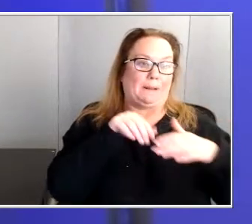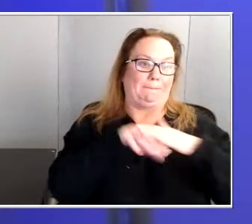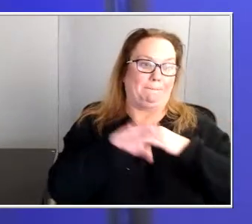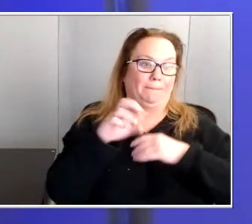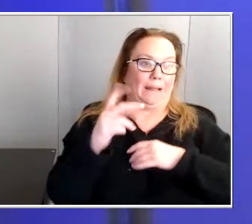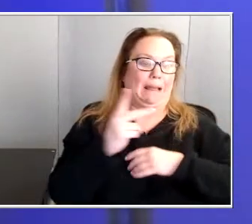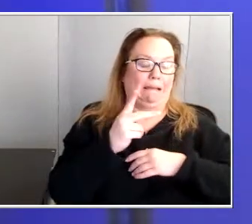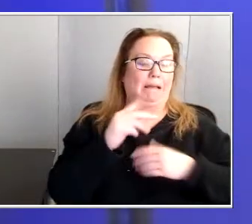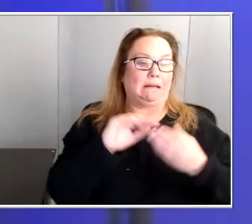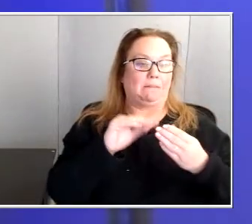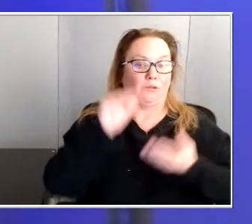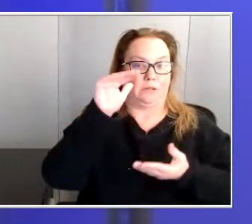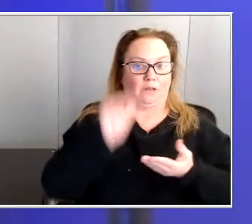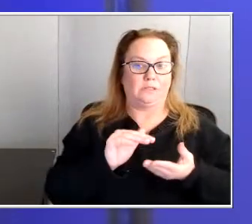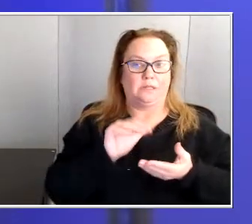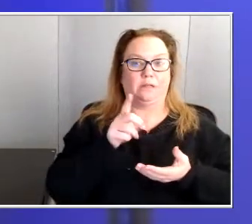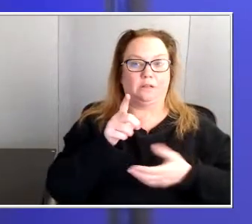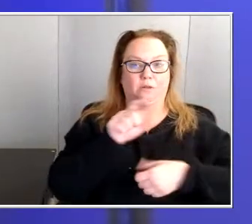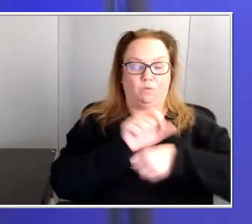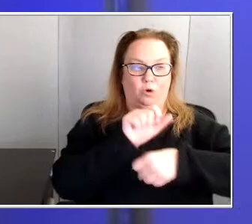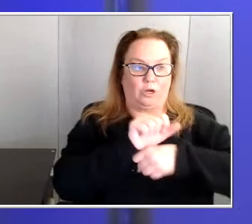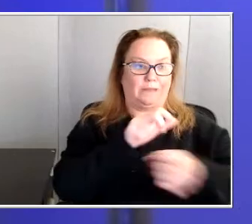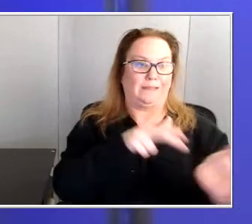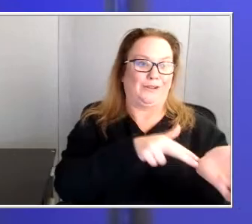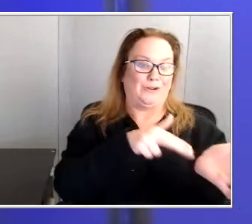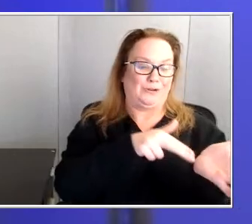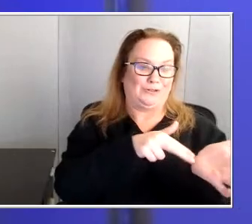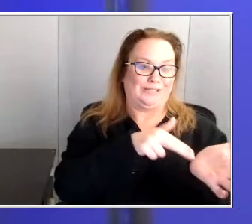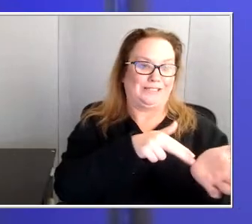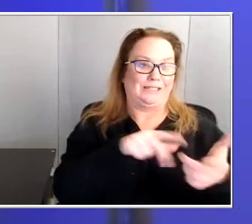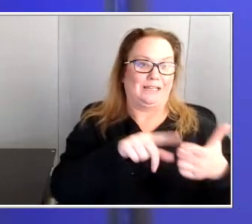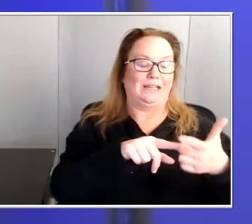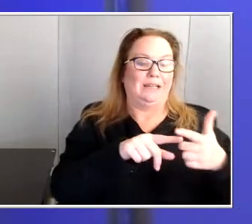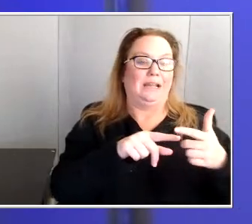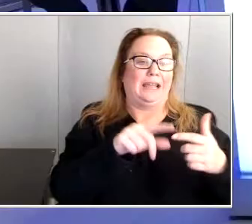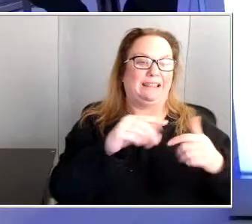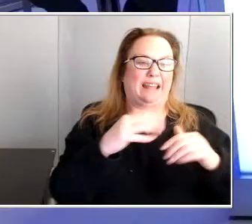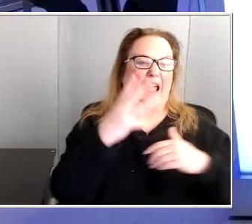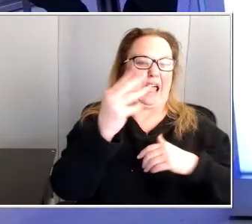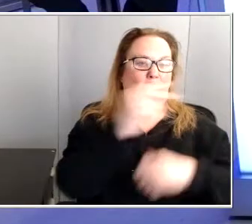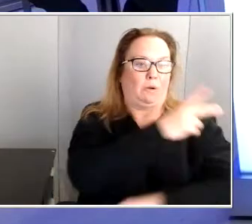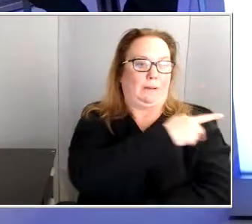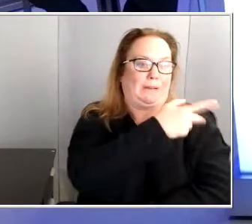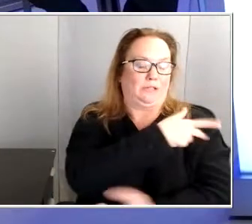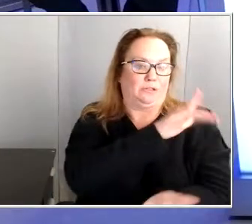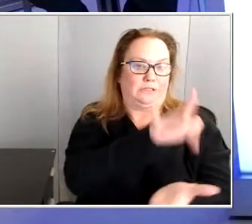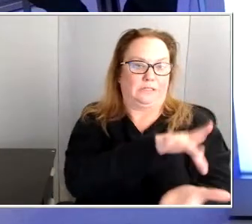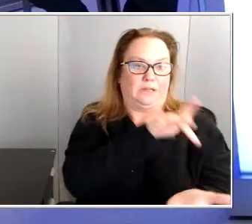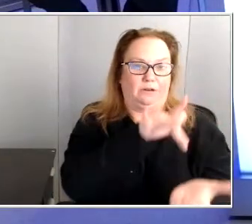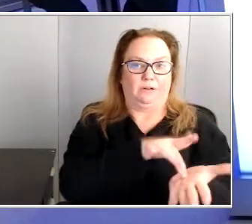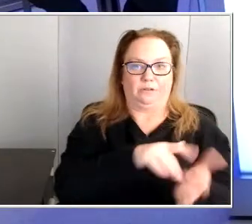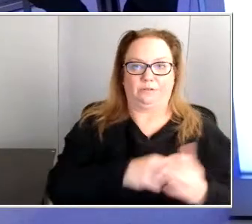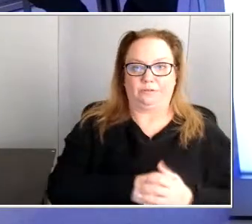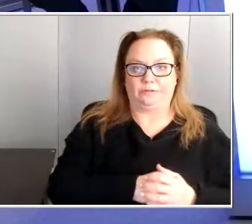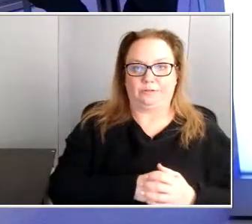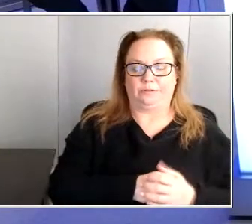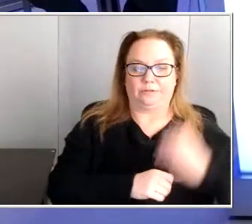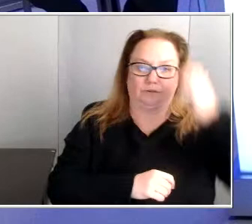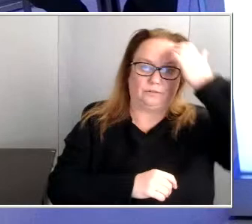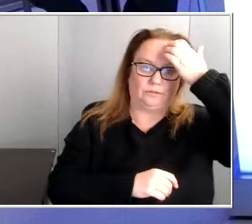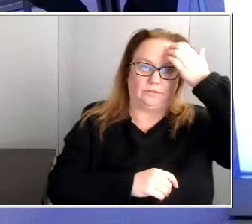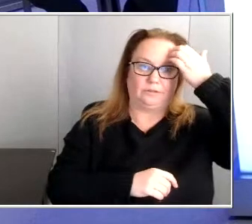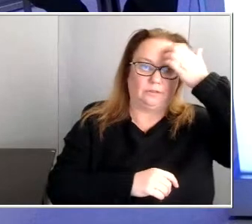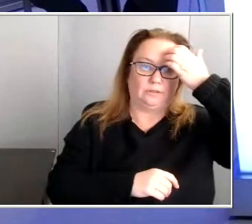is the work that's done by our nurses and colleagues in the outpatient setting. Yeah, it's a remarkable story. Dr. Did you have something to add?